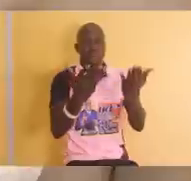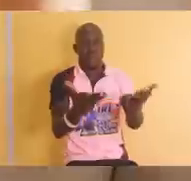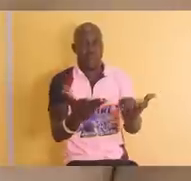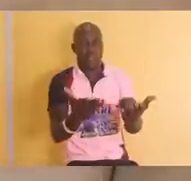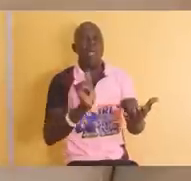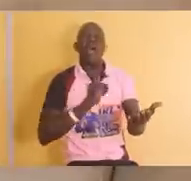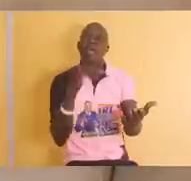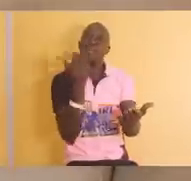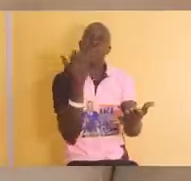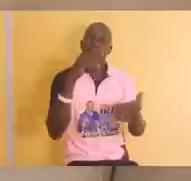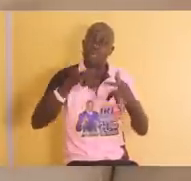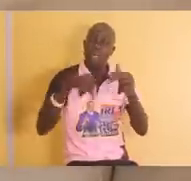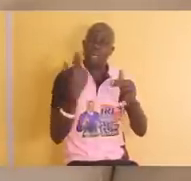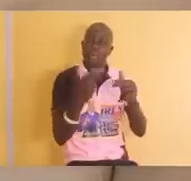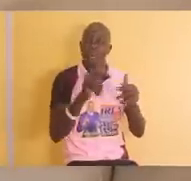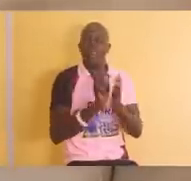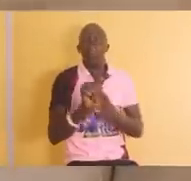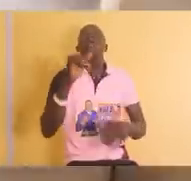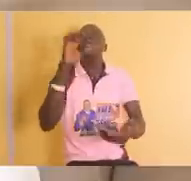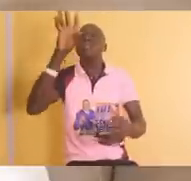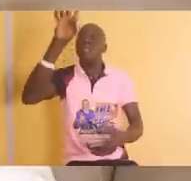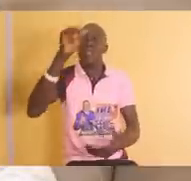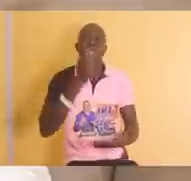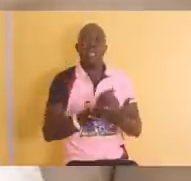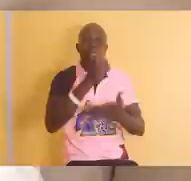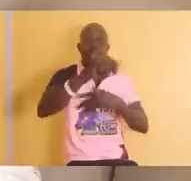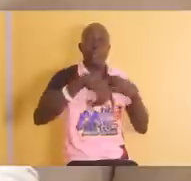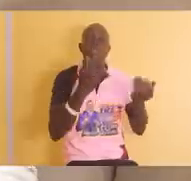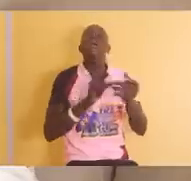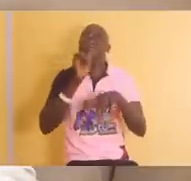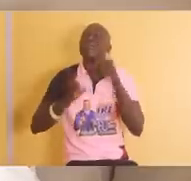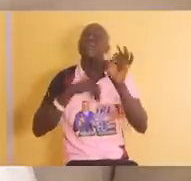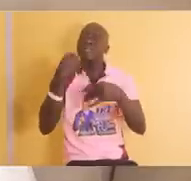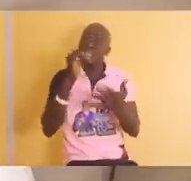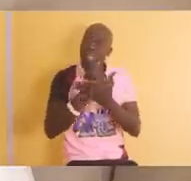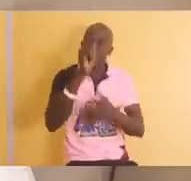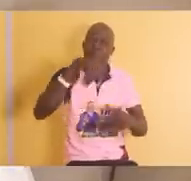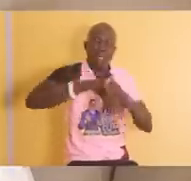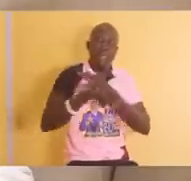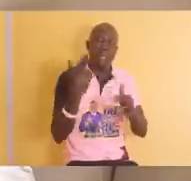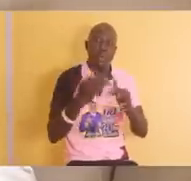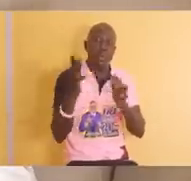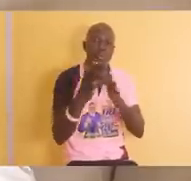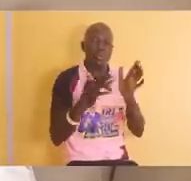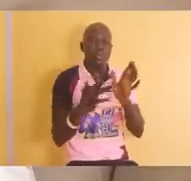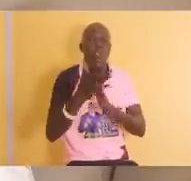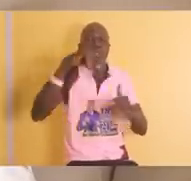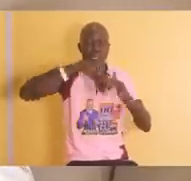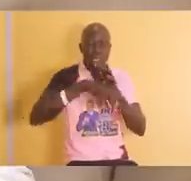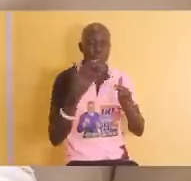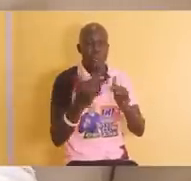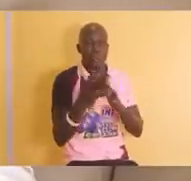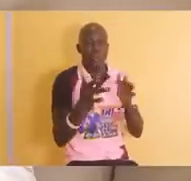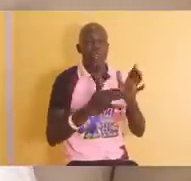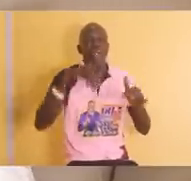Praise God. Mo wu loruko Oluwa. Ami mesan ni mo fe. Bo pa de sami. Ni oruko Jesu. Loruko